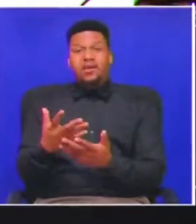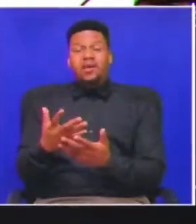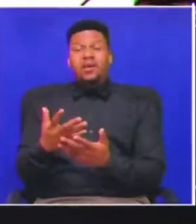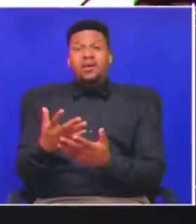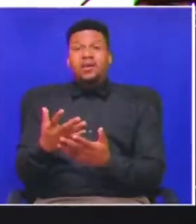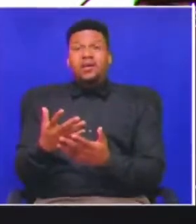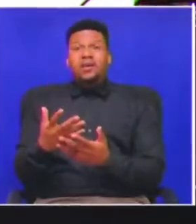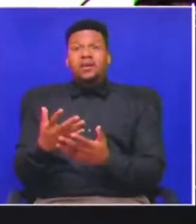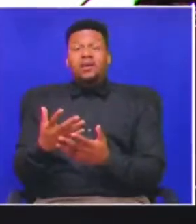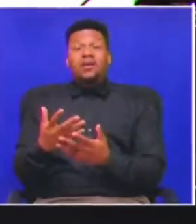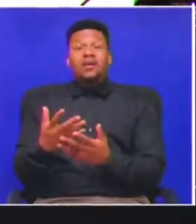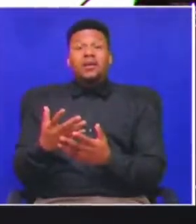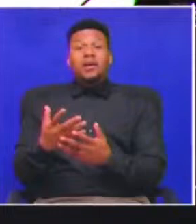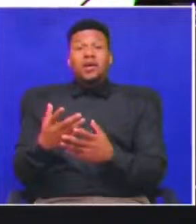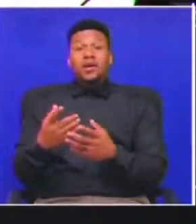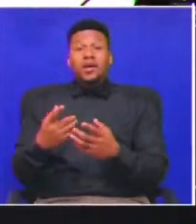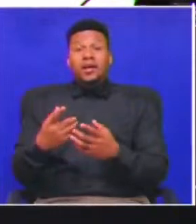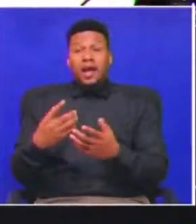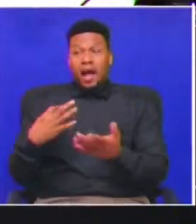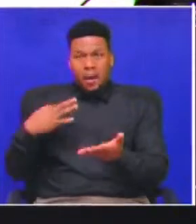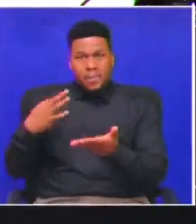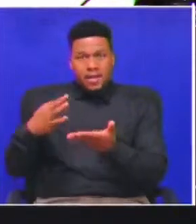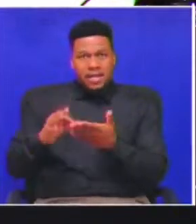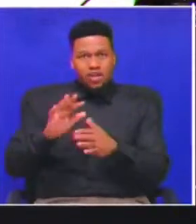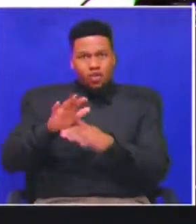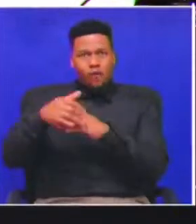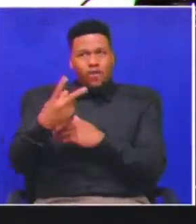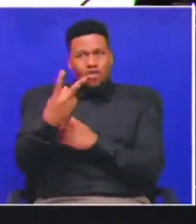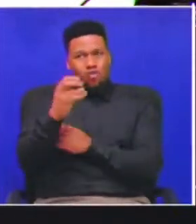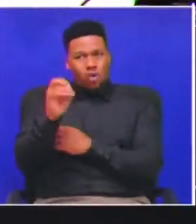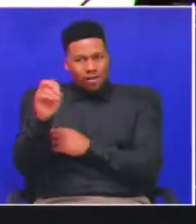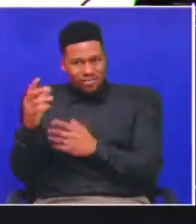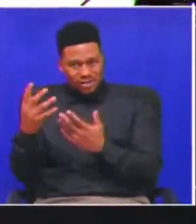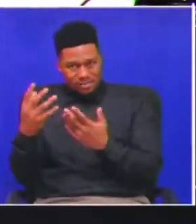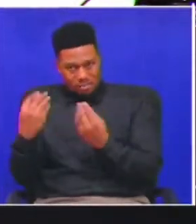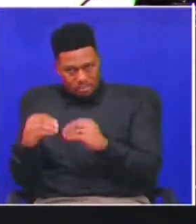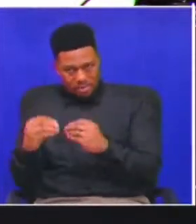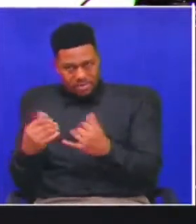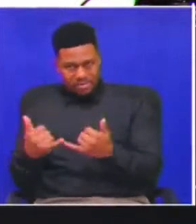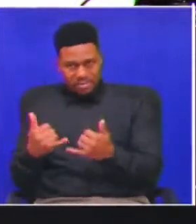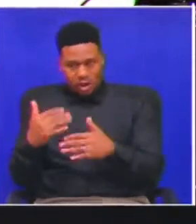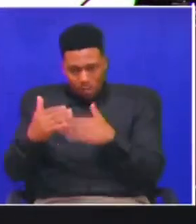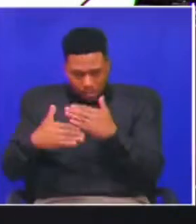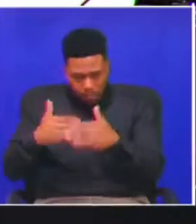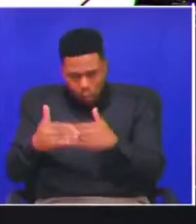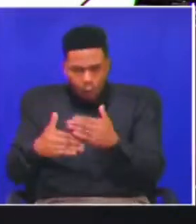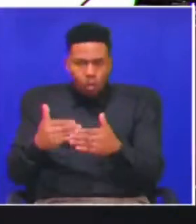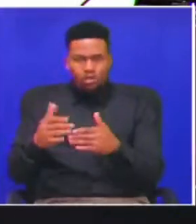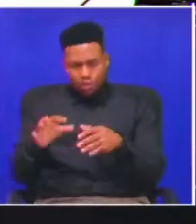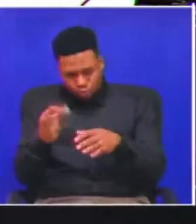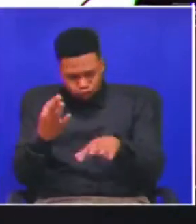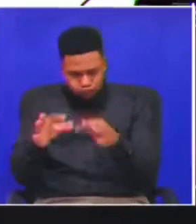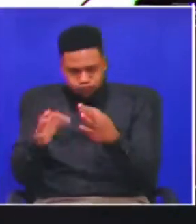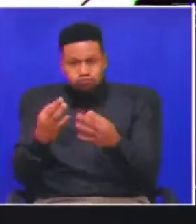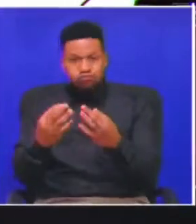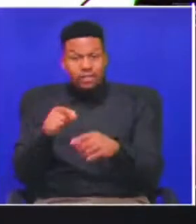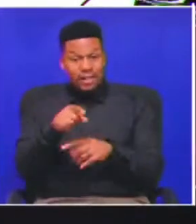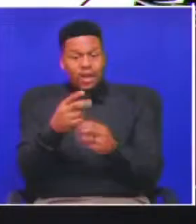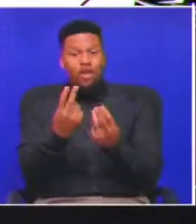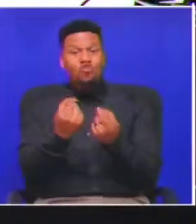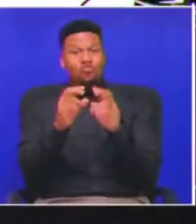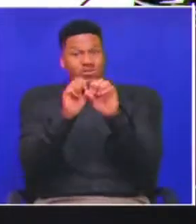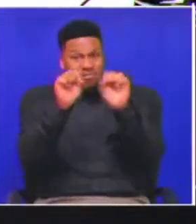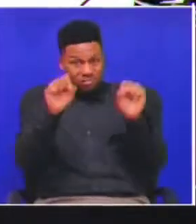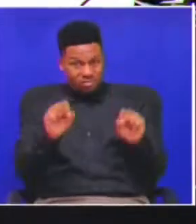Over 200 applications have already been seamlessly processed by this new system,